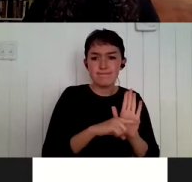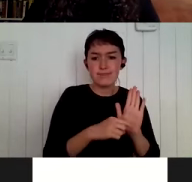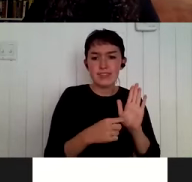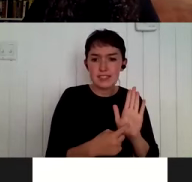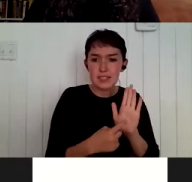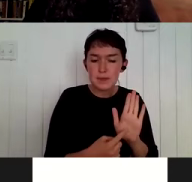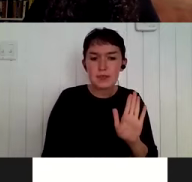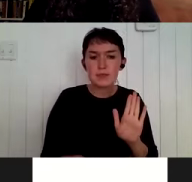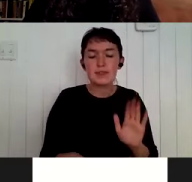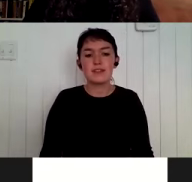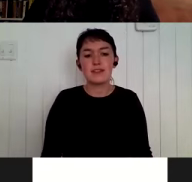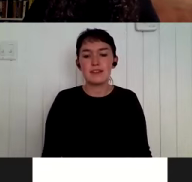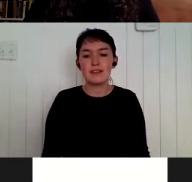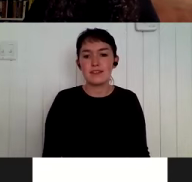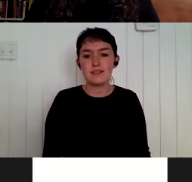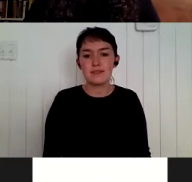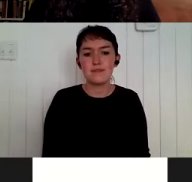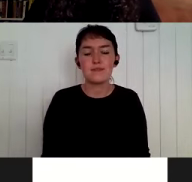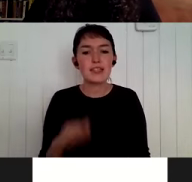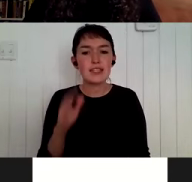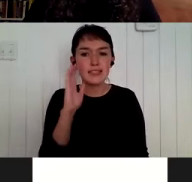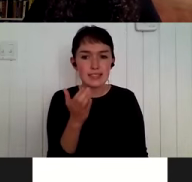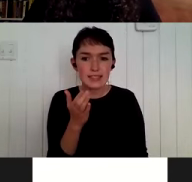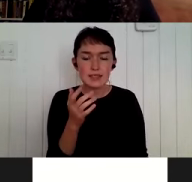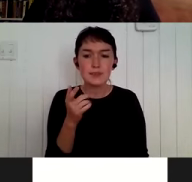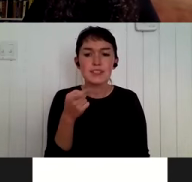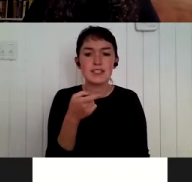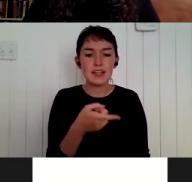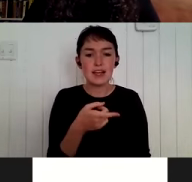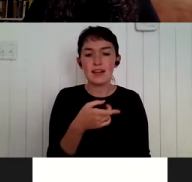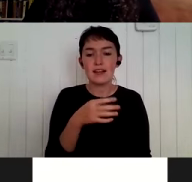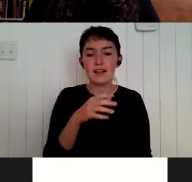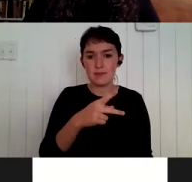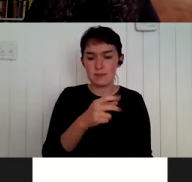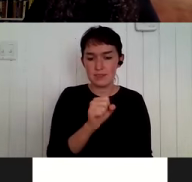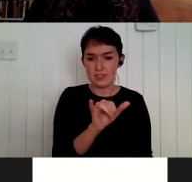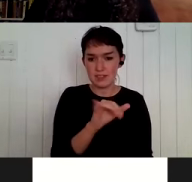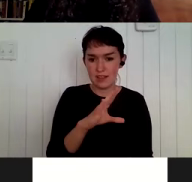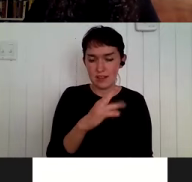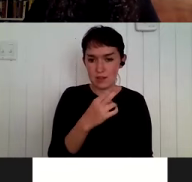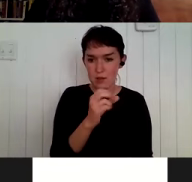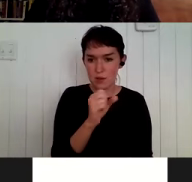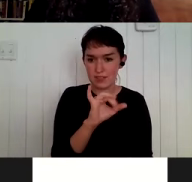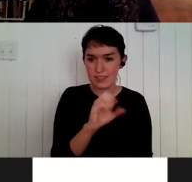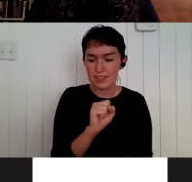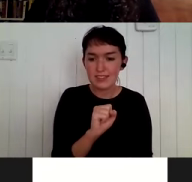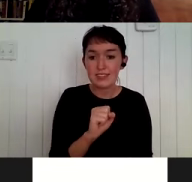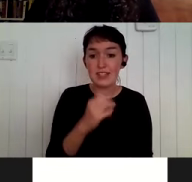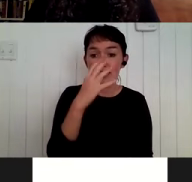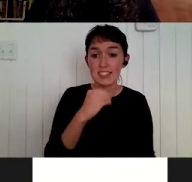in psychosis, it really seems like sleep disturbances might be preceding and